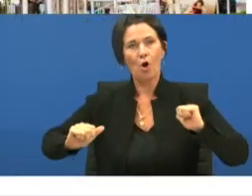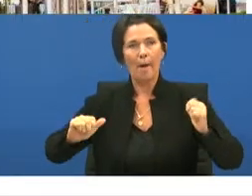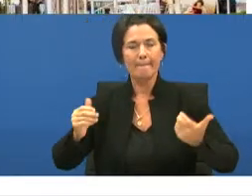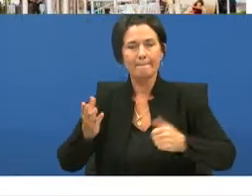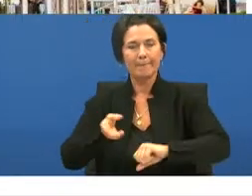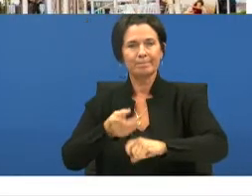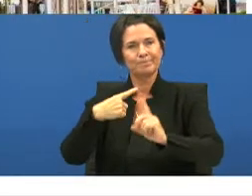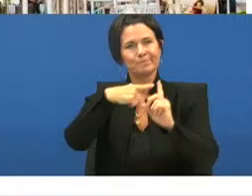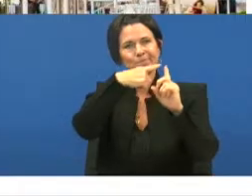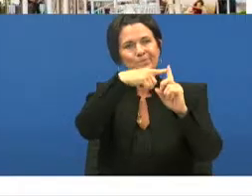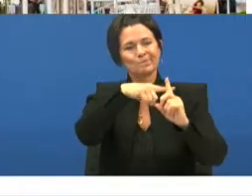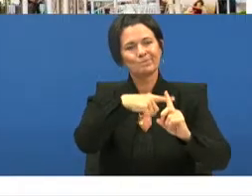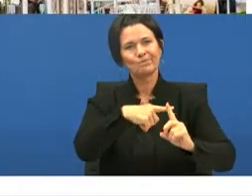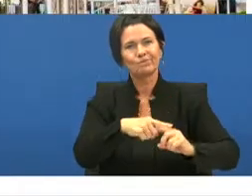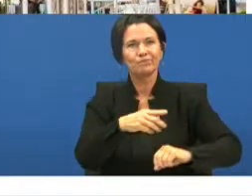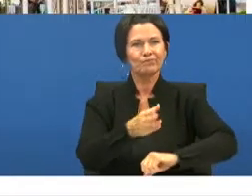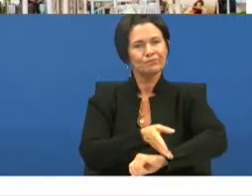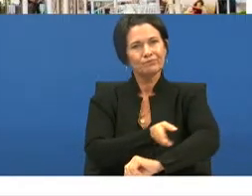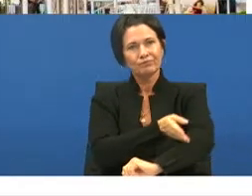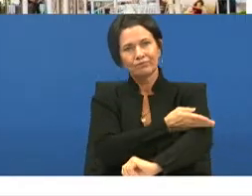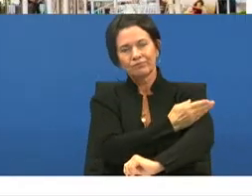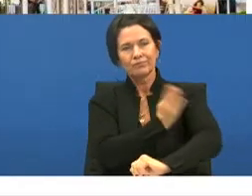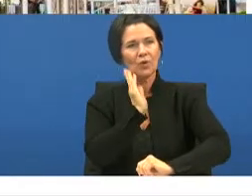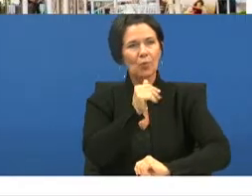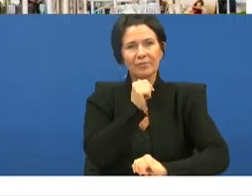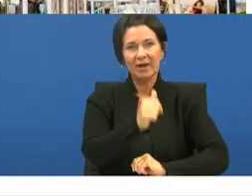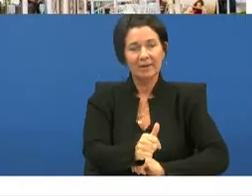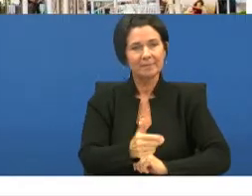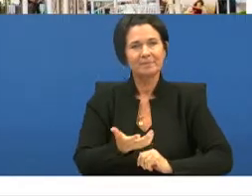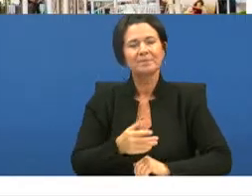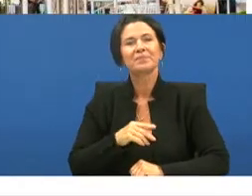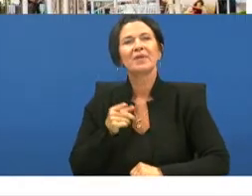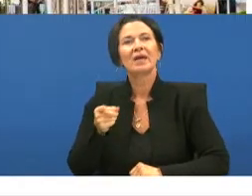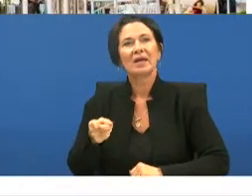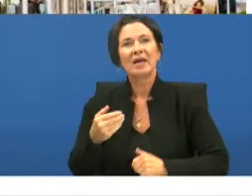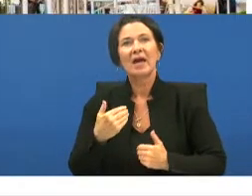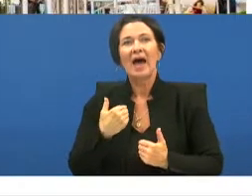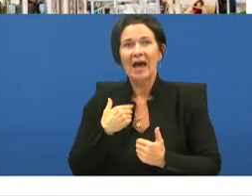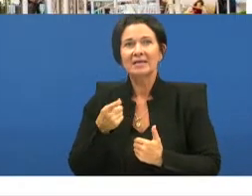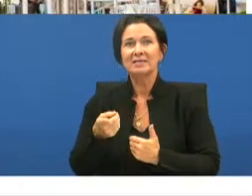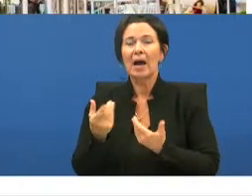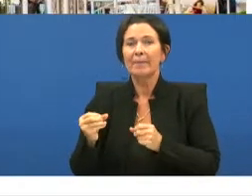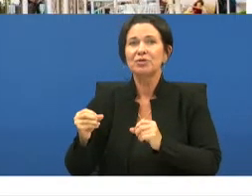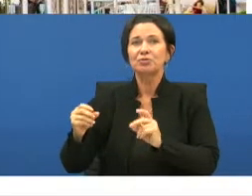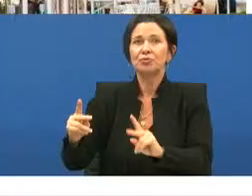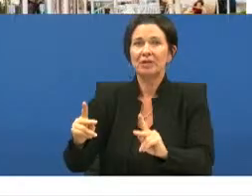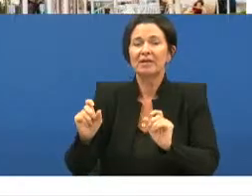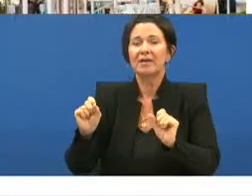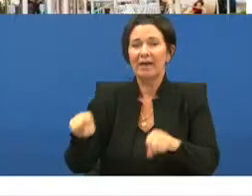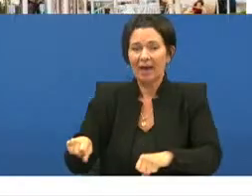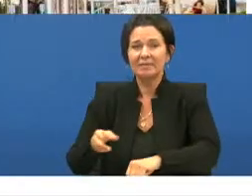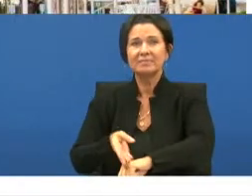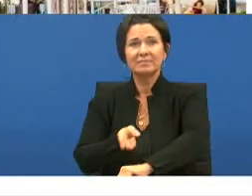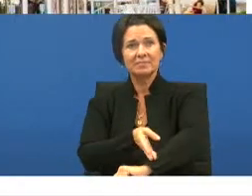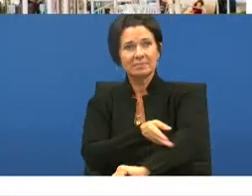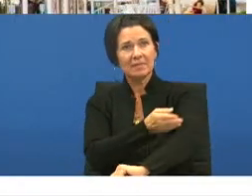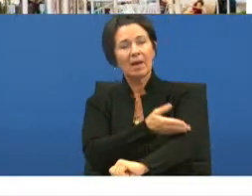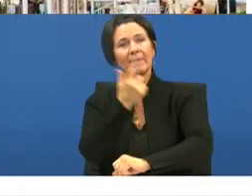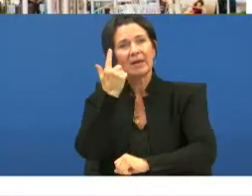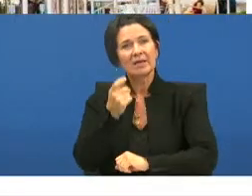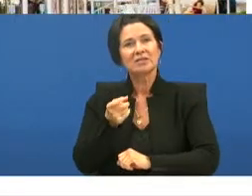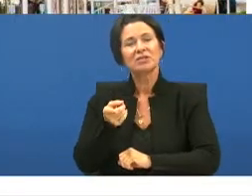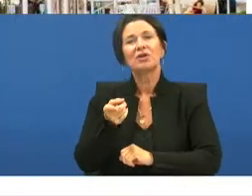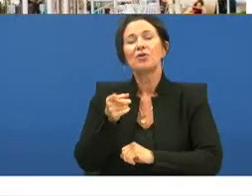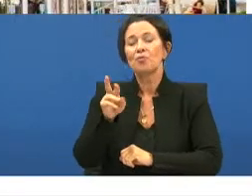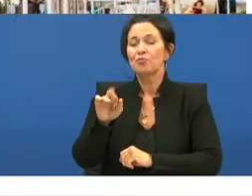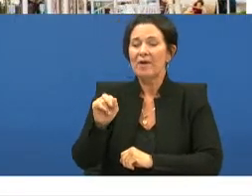arena at LSU does provide an important opportunity for the redevelopment of the River Center, as it allows the River Center to